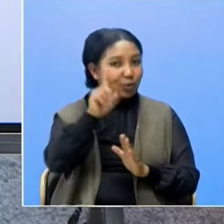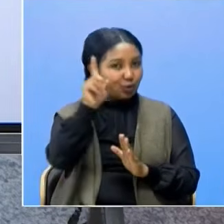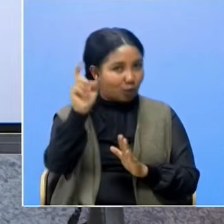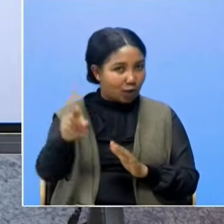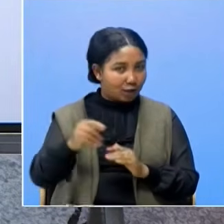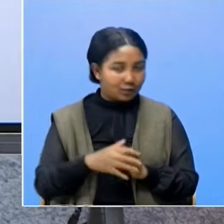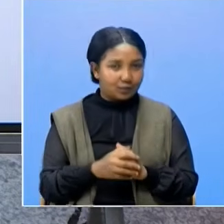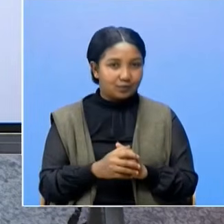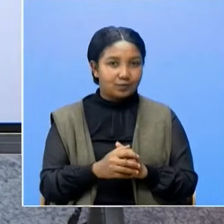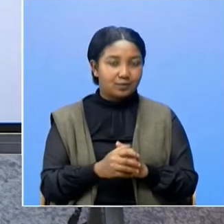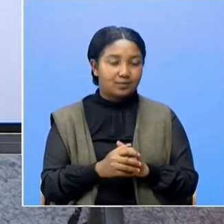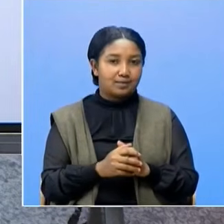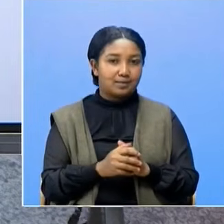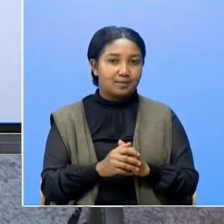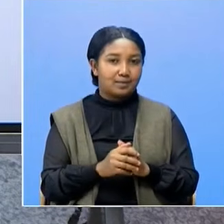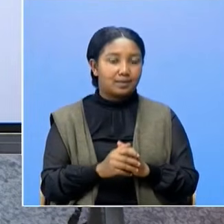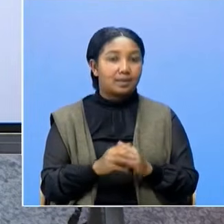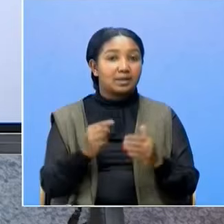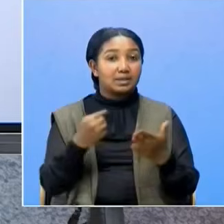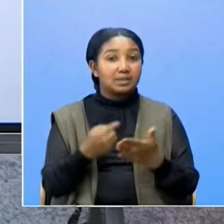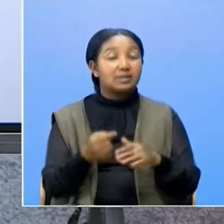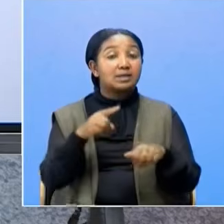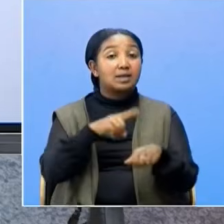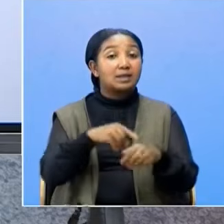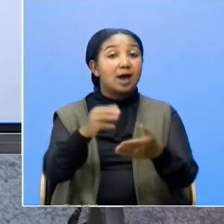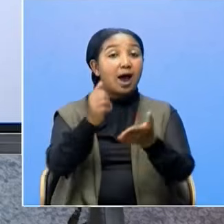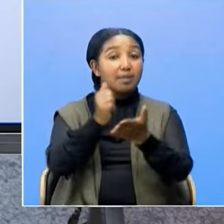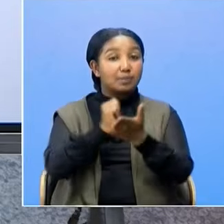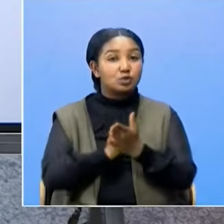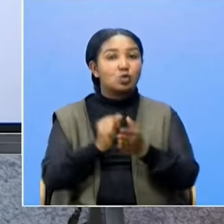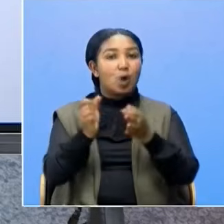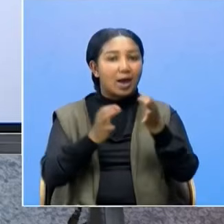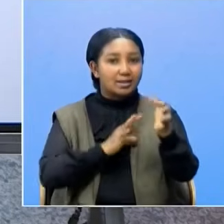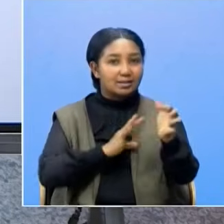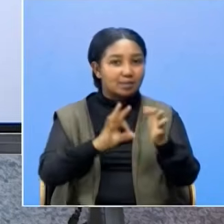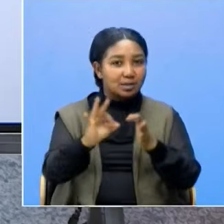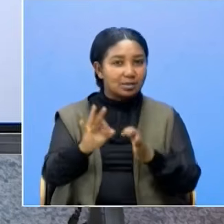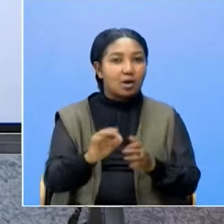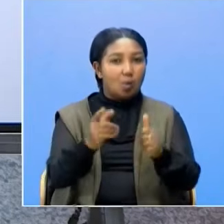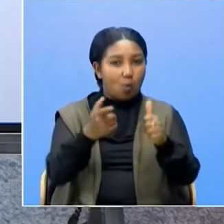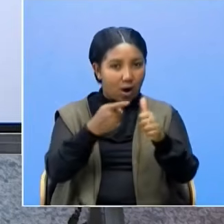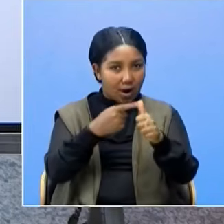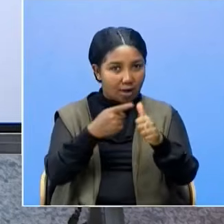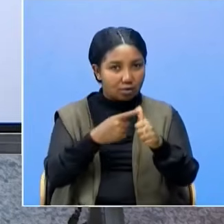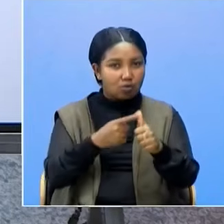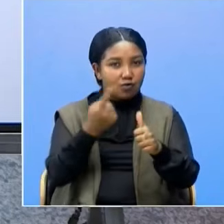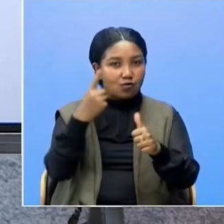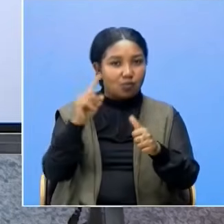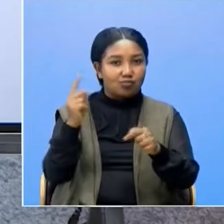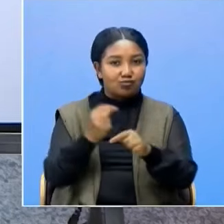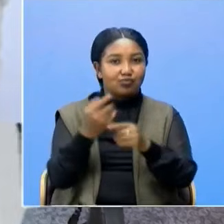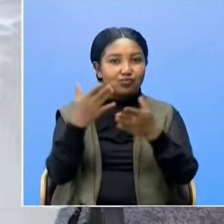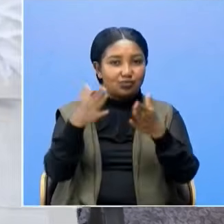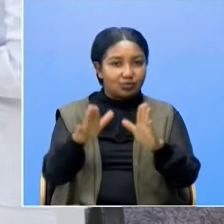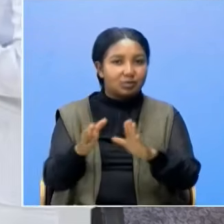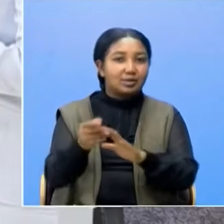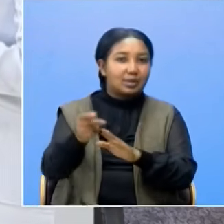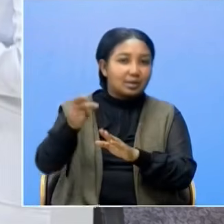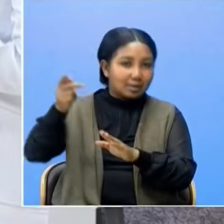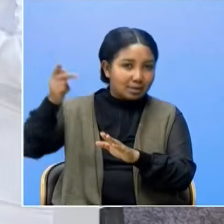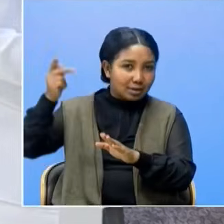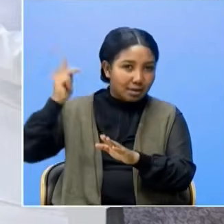interrogative. This tense helps us to express one, for an action